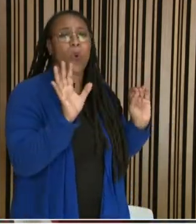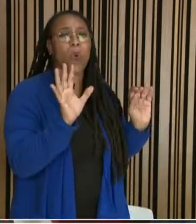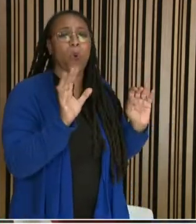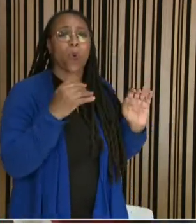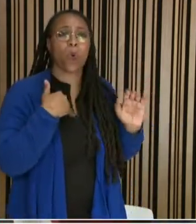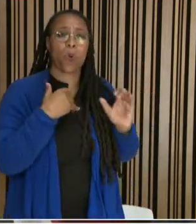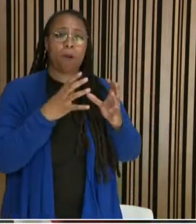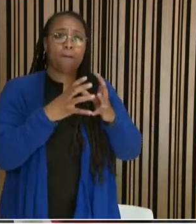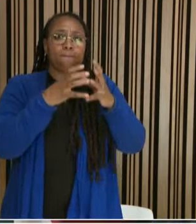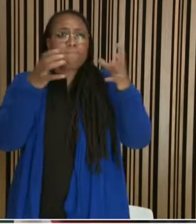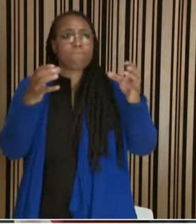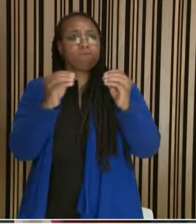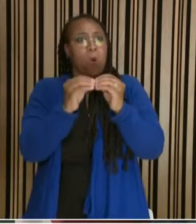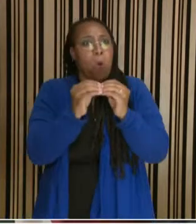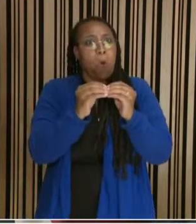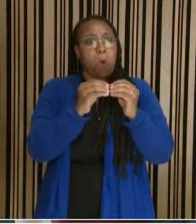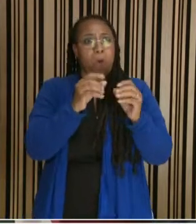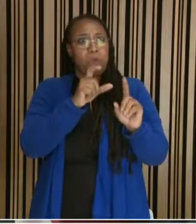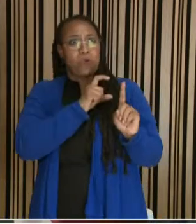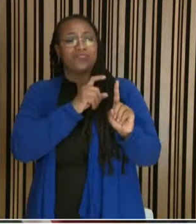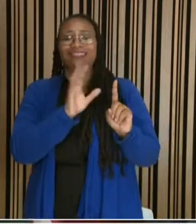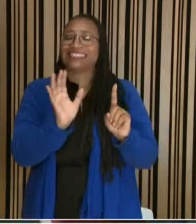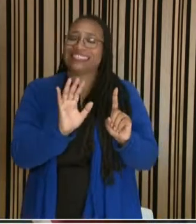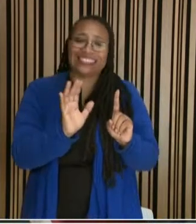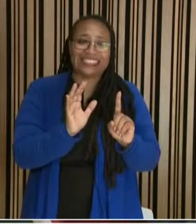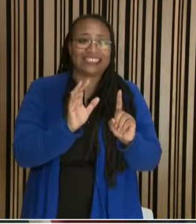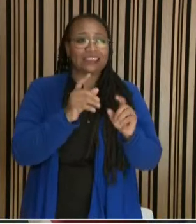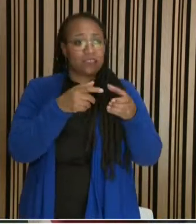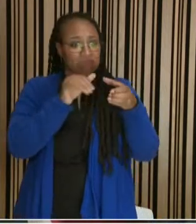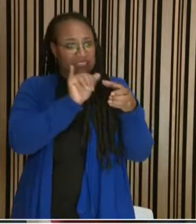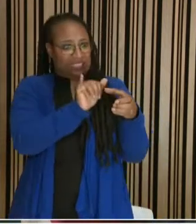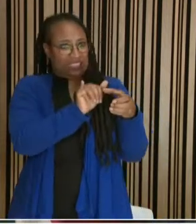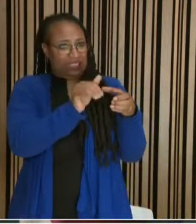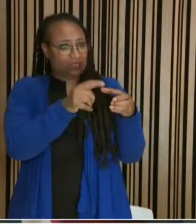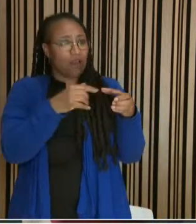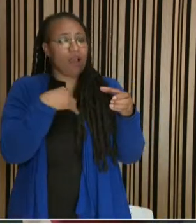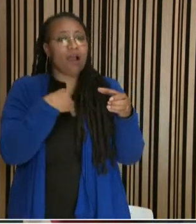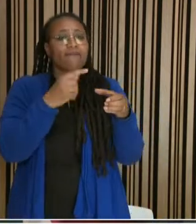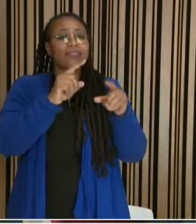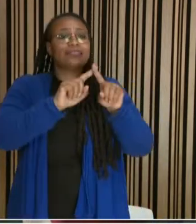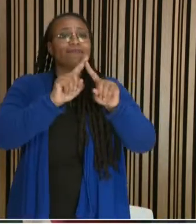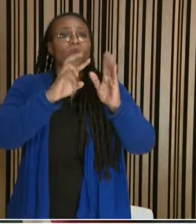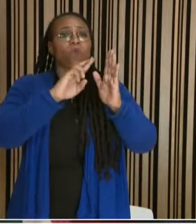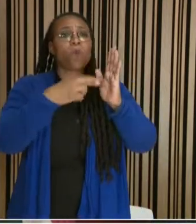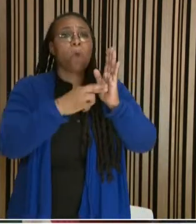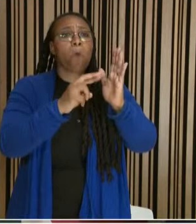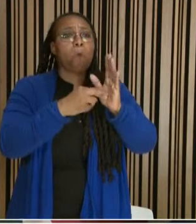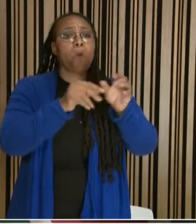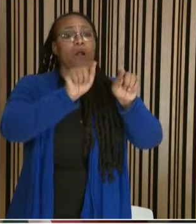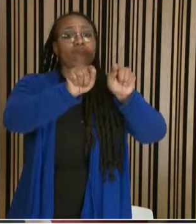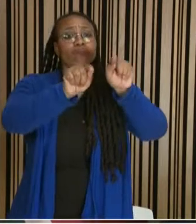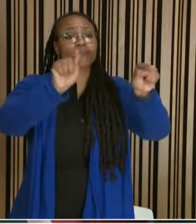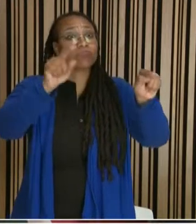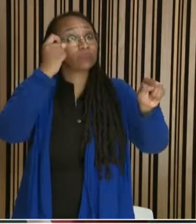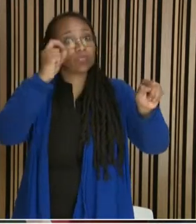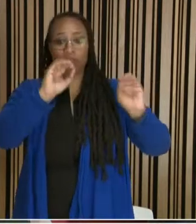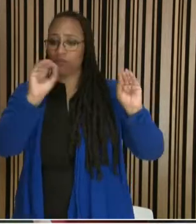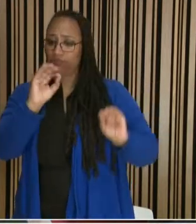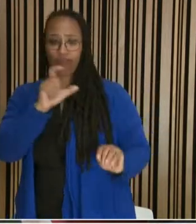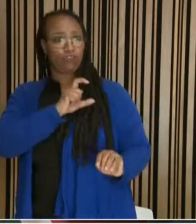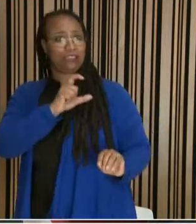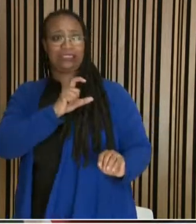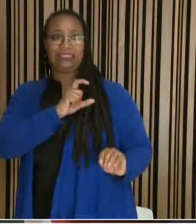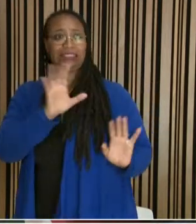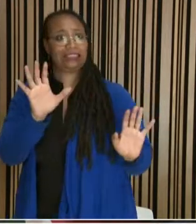believe that everybody plays a role, including our non-police officials in the district, like the ones that serve